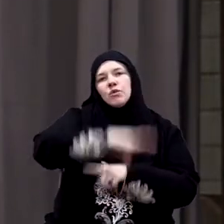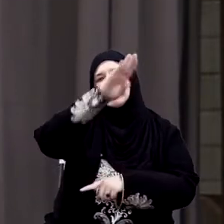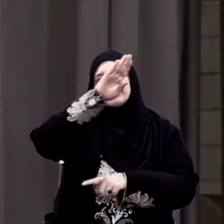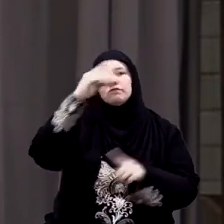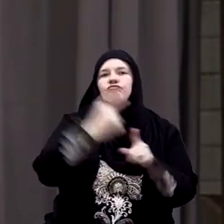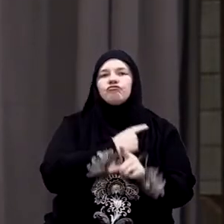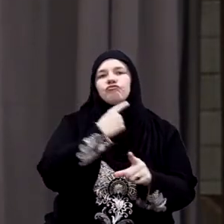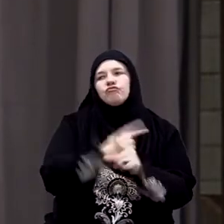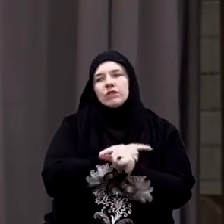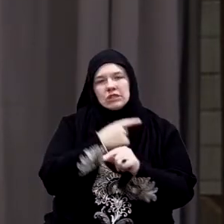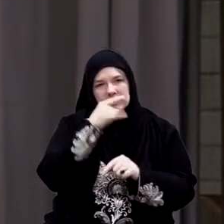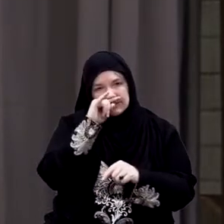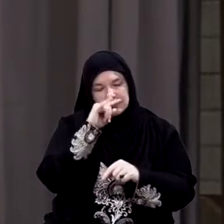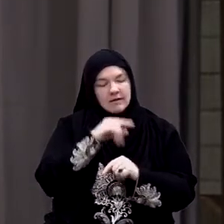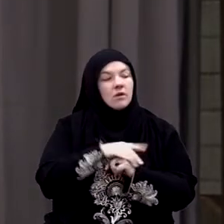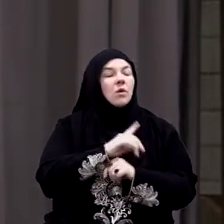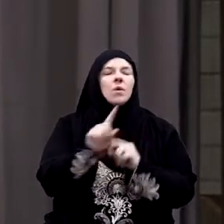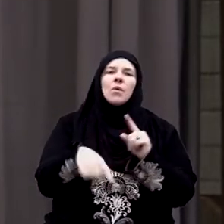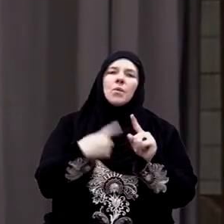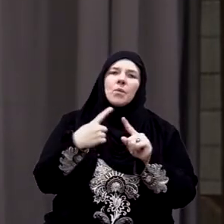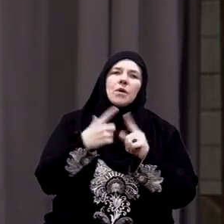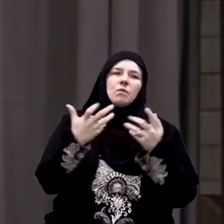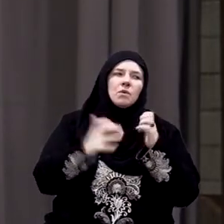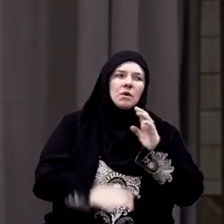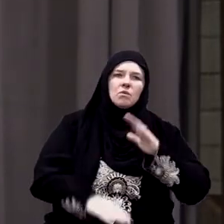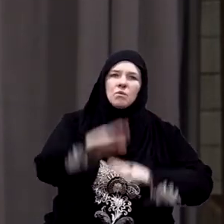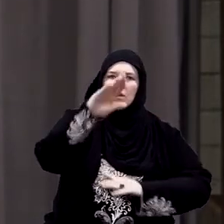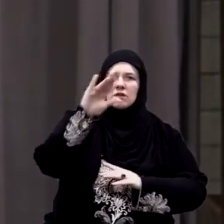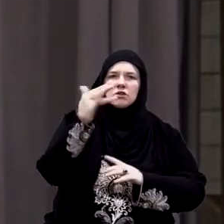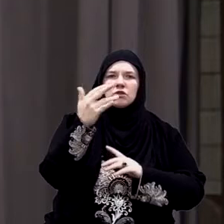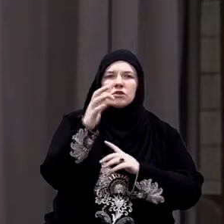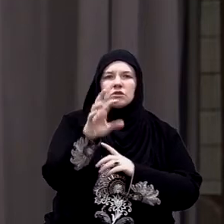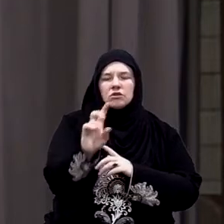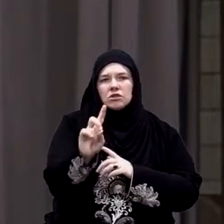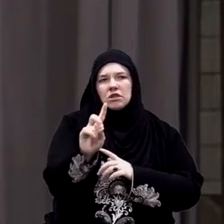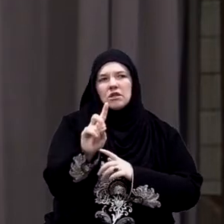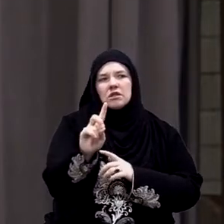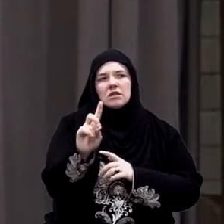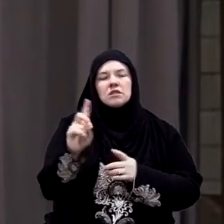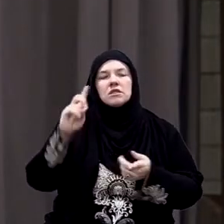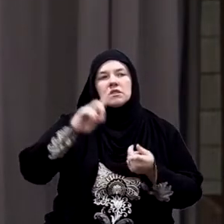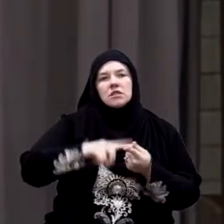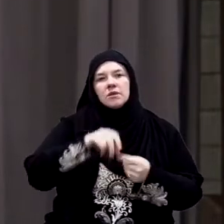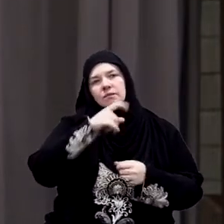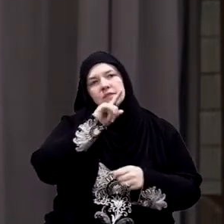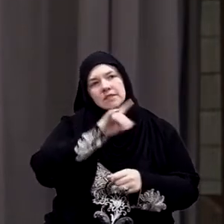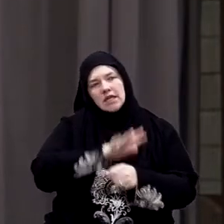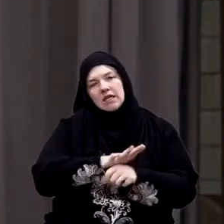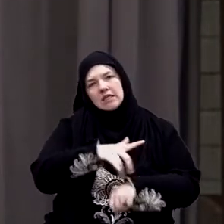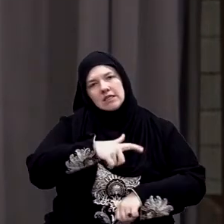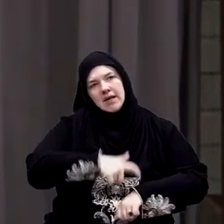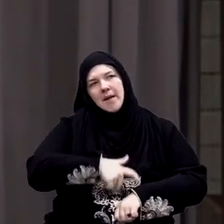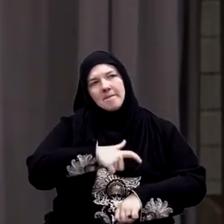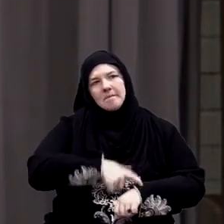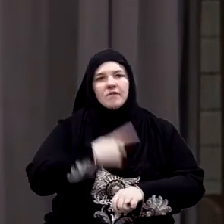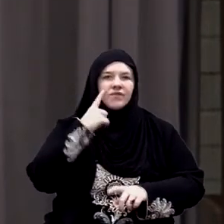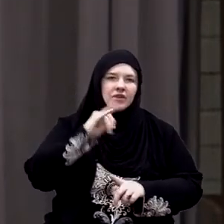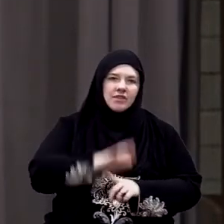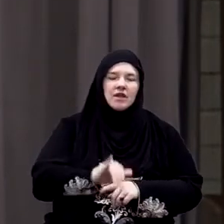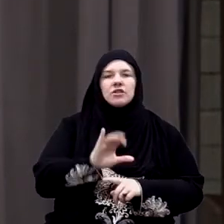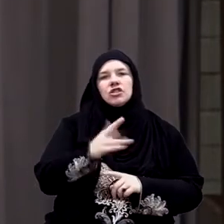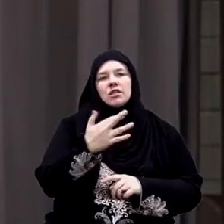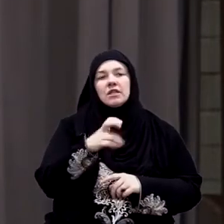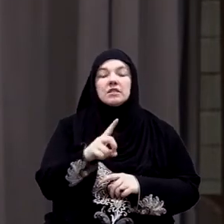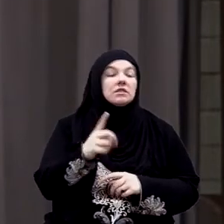righteous child. So when do we raise a child unless we dedicate time for that